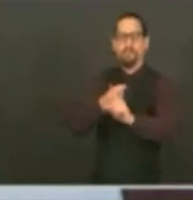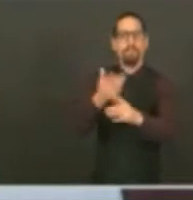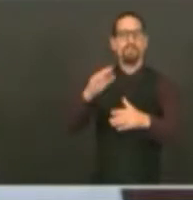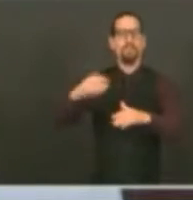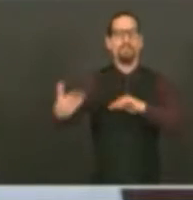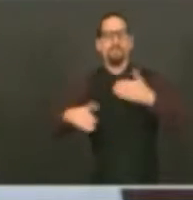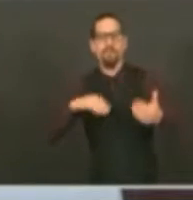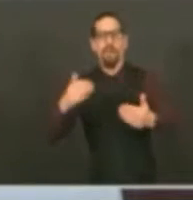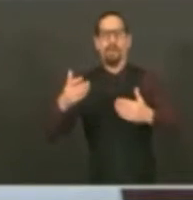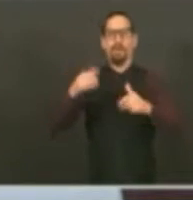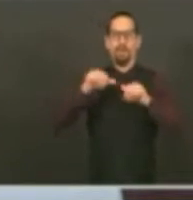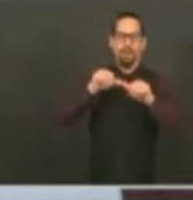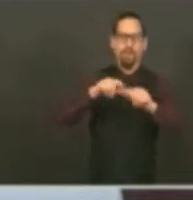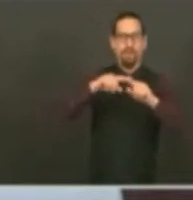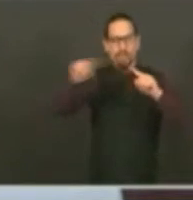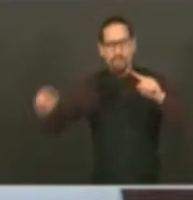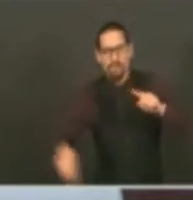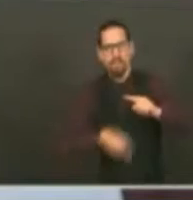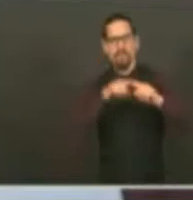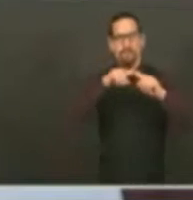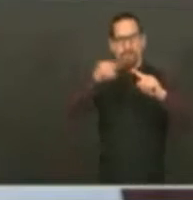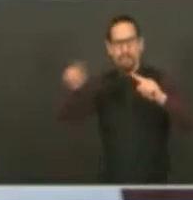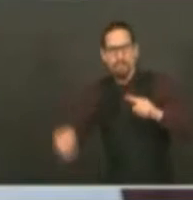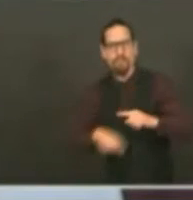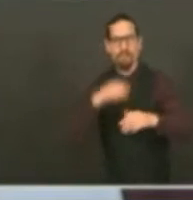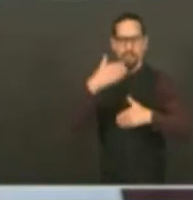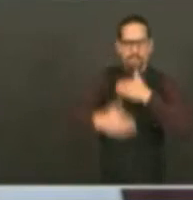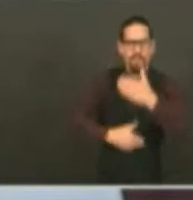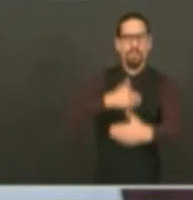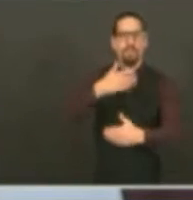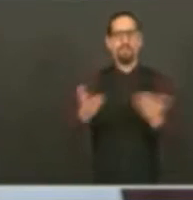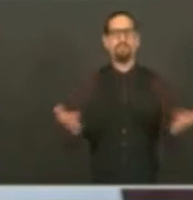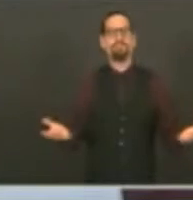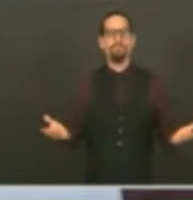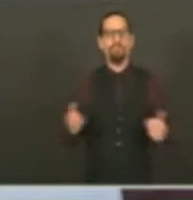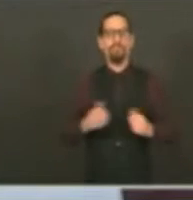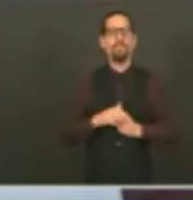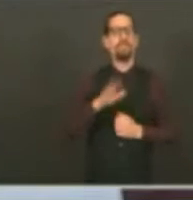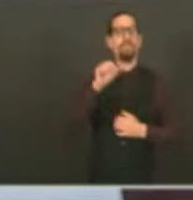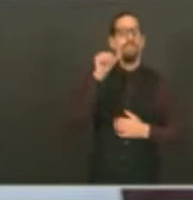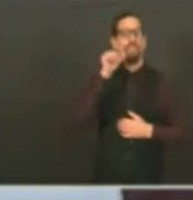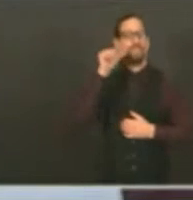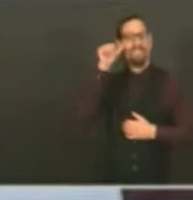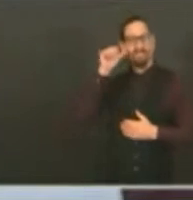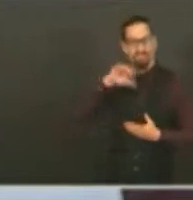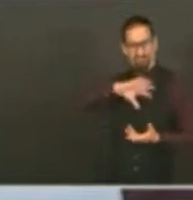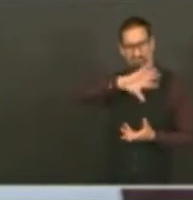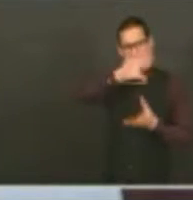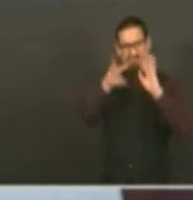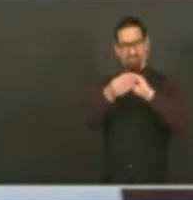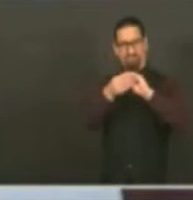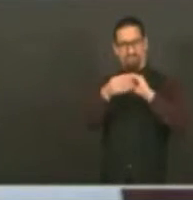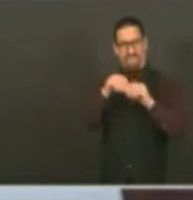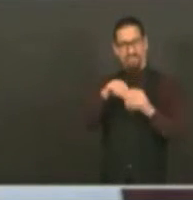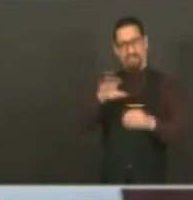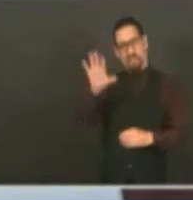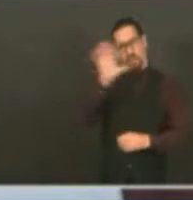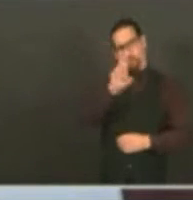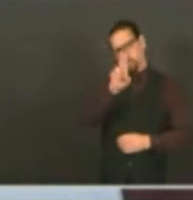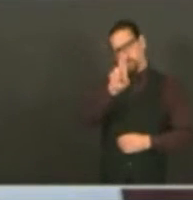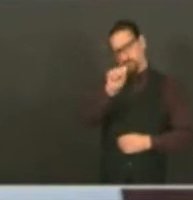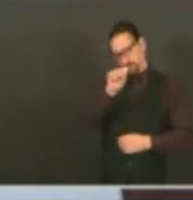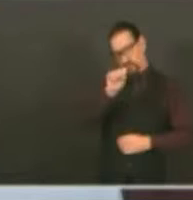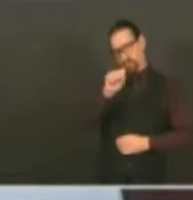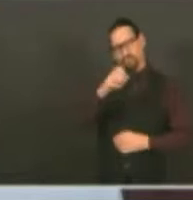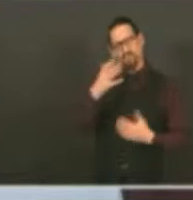yesterday in America, we saw more than 3,000 deaths in a single day. That was the first time ever